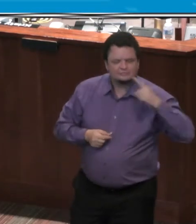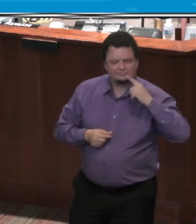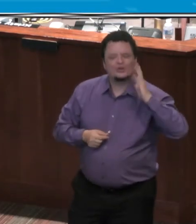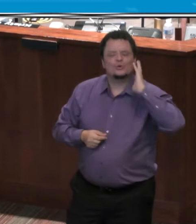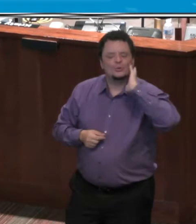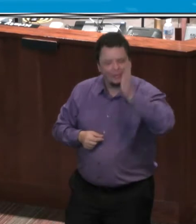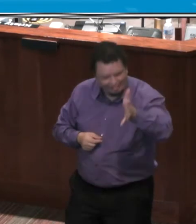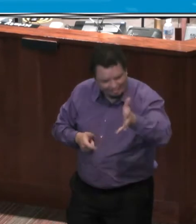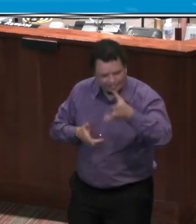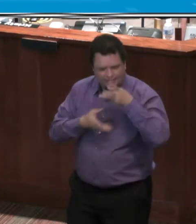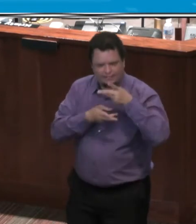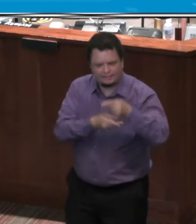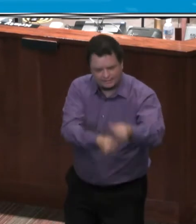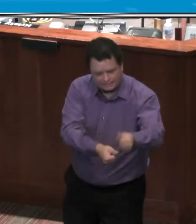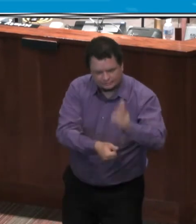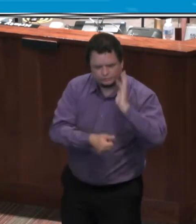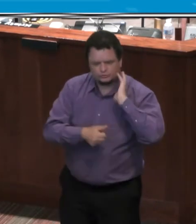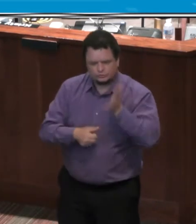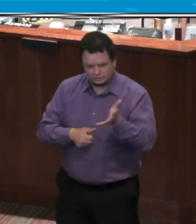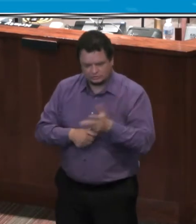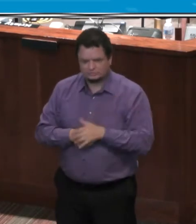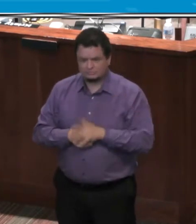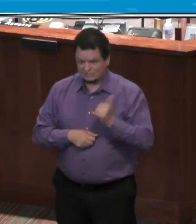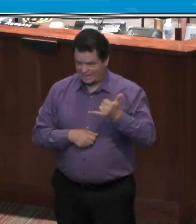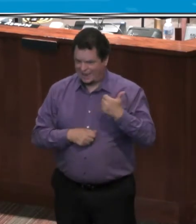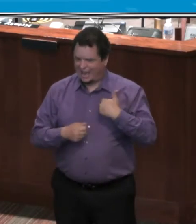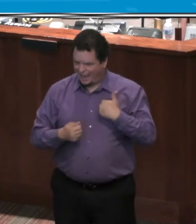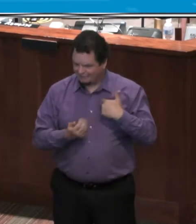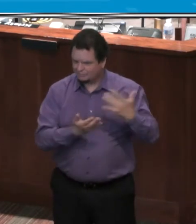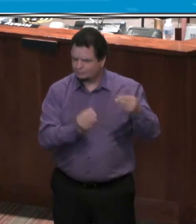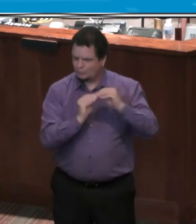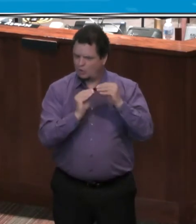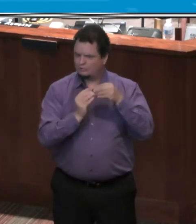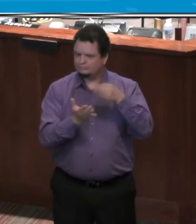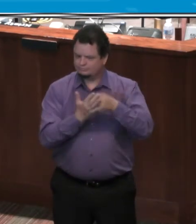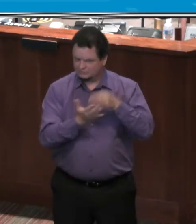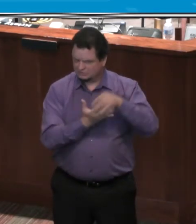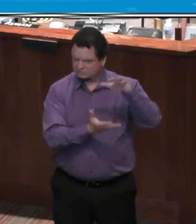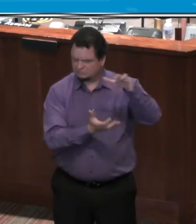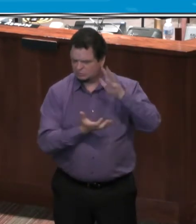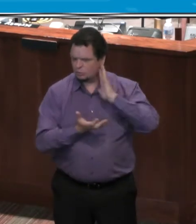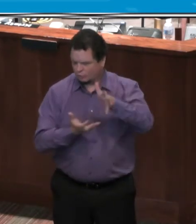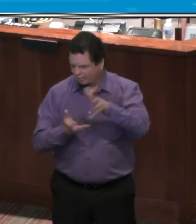provides us some additional opportunity. Board of Health member comments, questions?